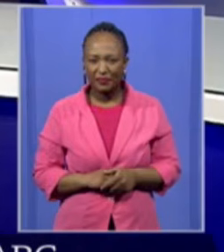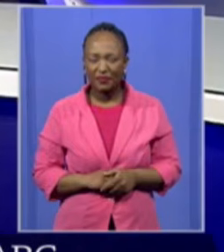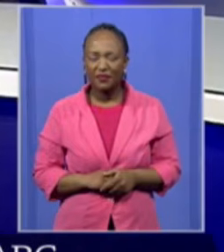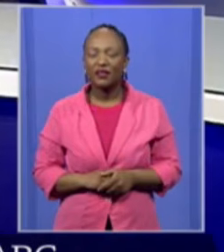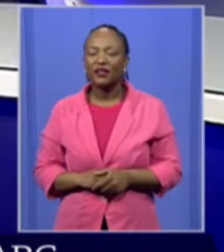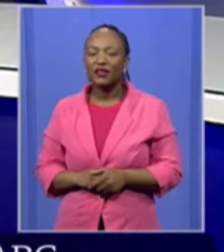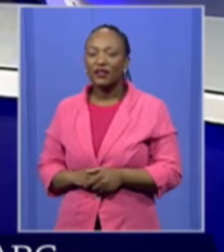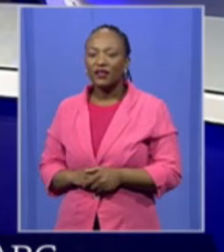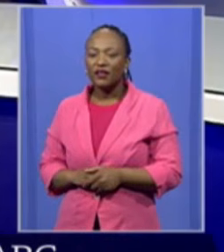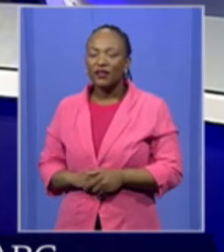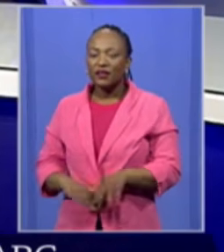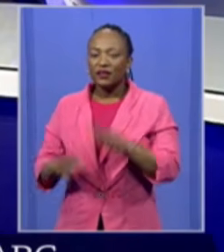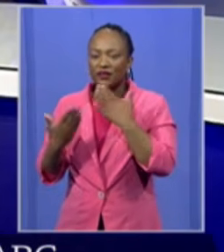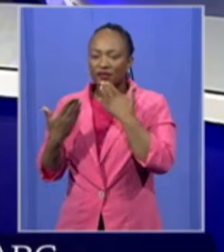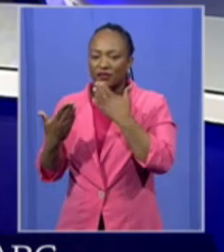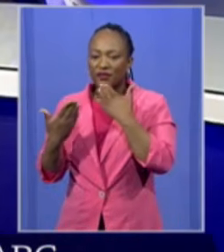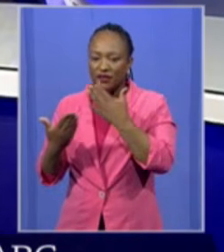ke lebohe monyetla.